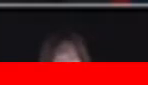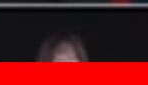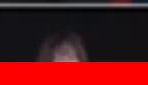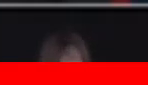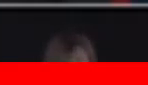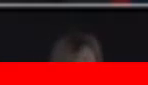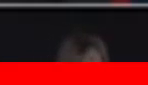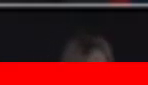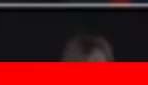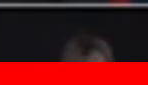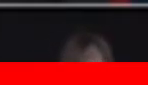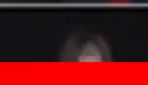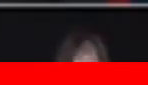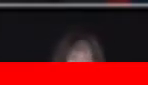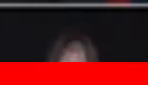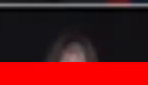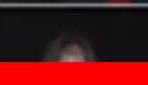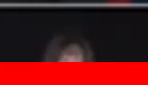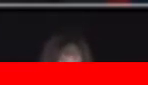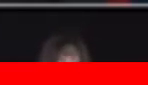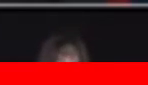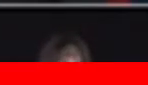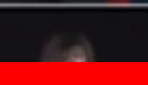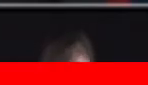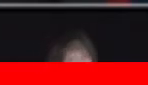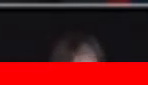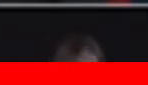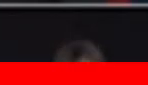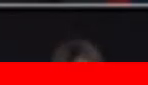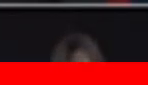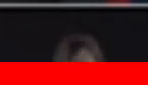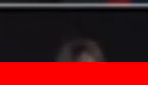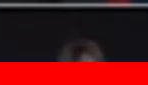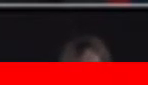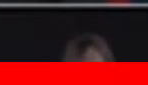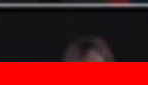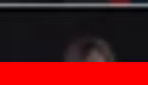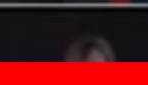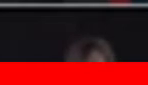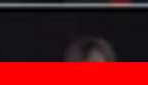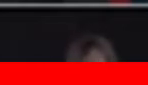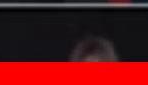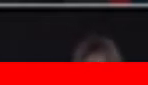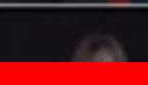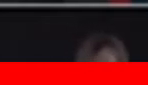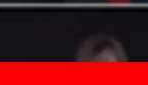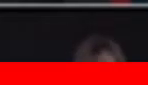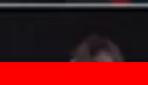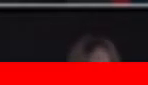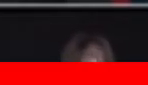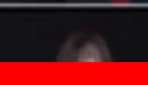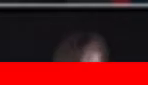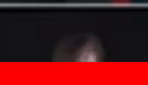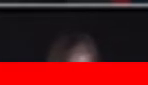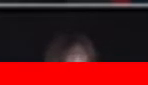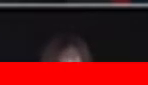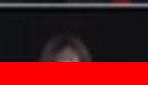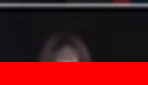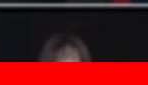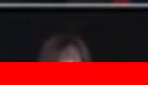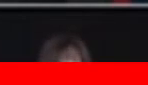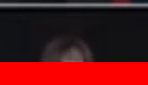program. We also recently announced reduced property taxes, payroll taxes, and electricity rates to support employers now and in the